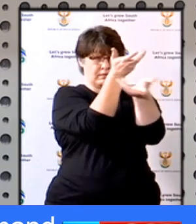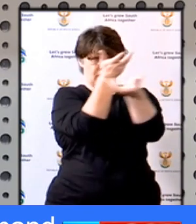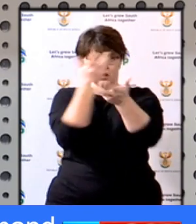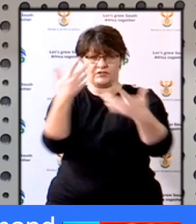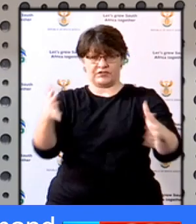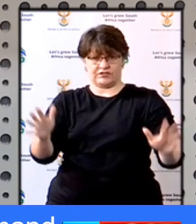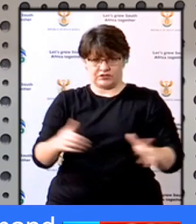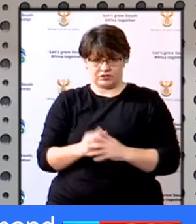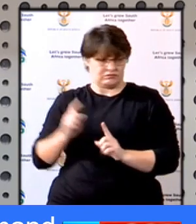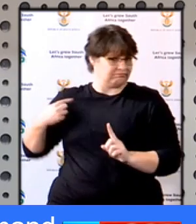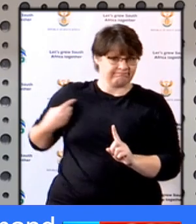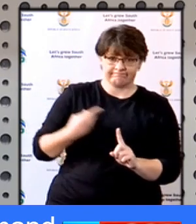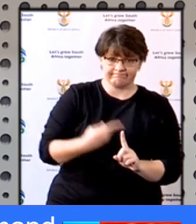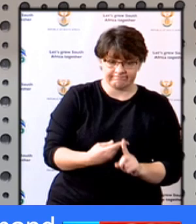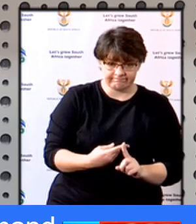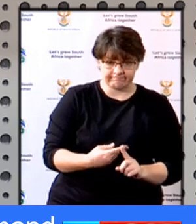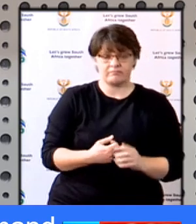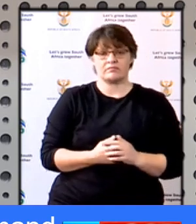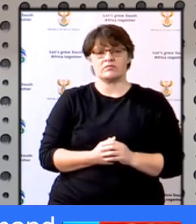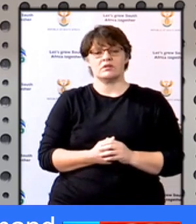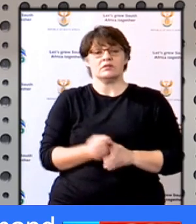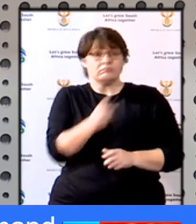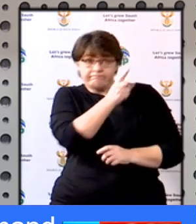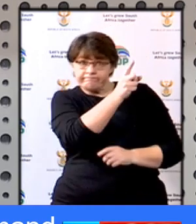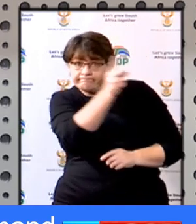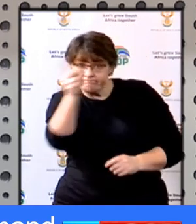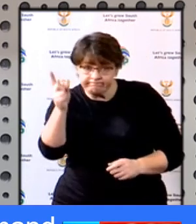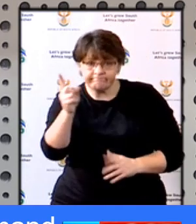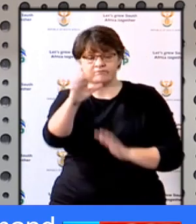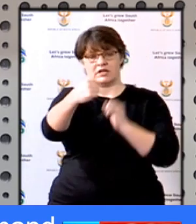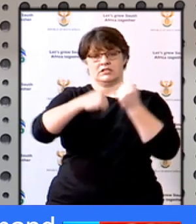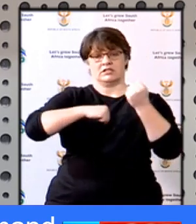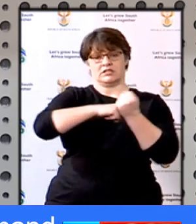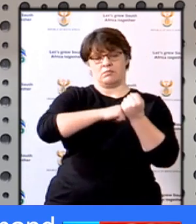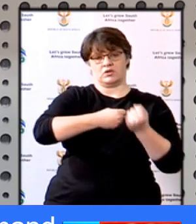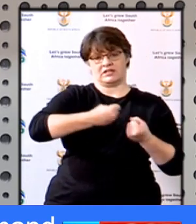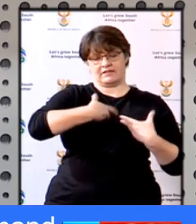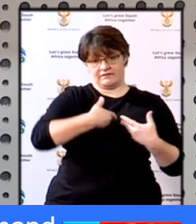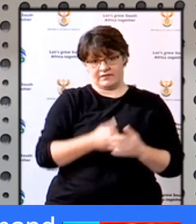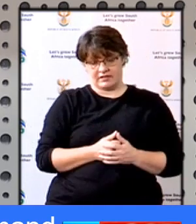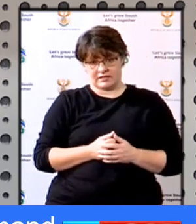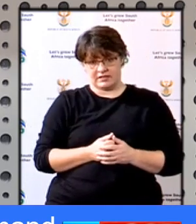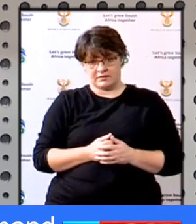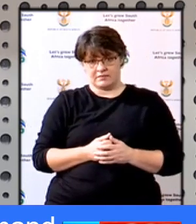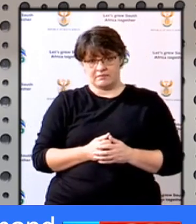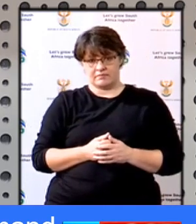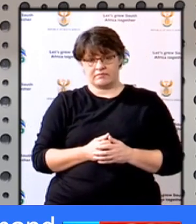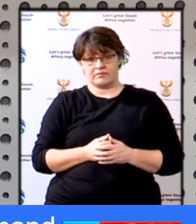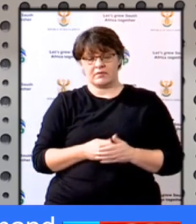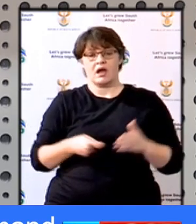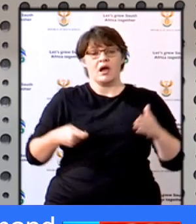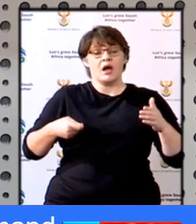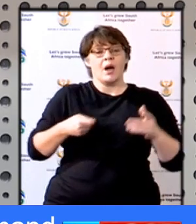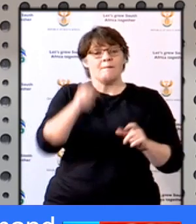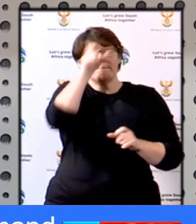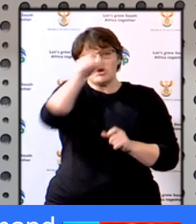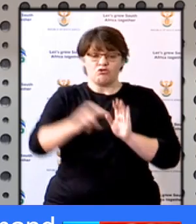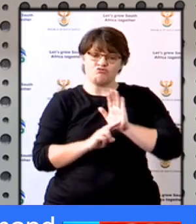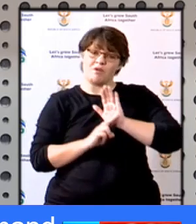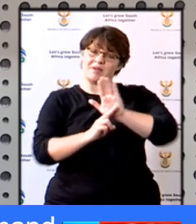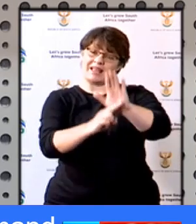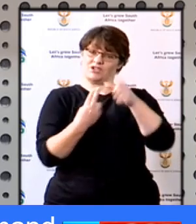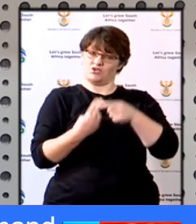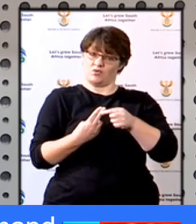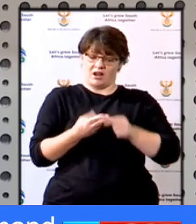over the last few days to get their support, to get the tens of thousands of shop stewards at different